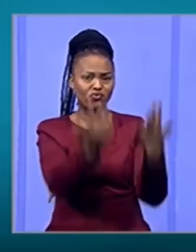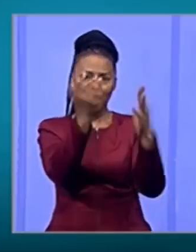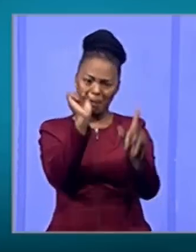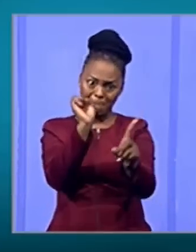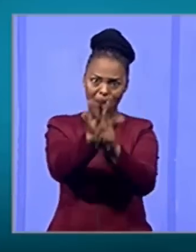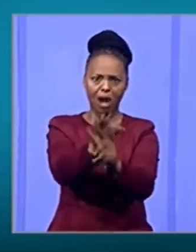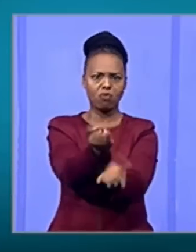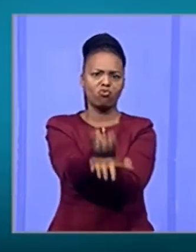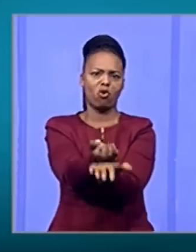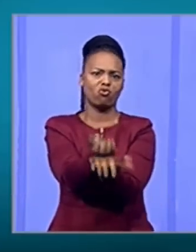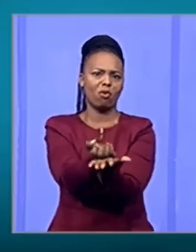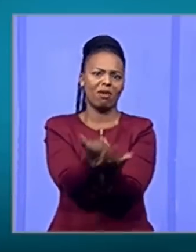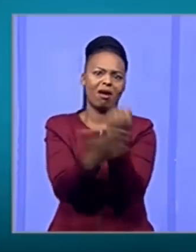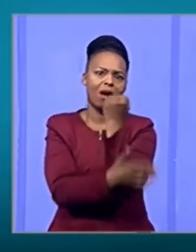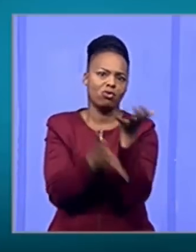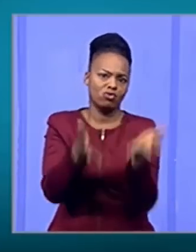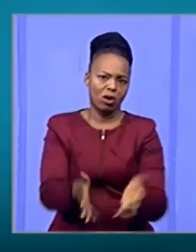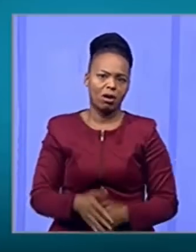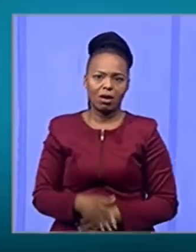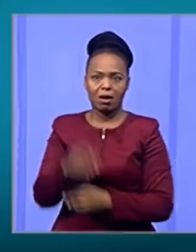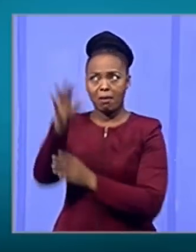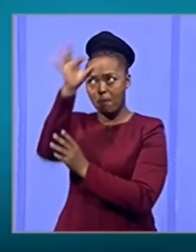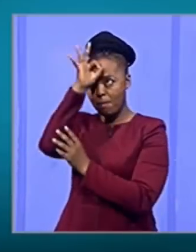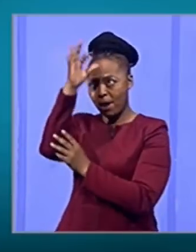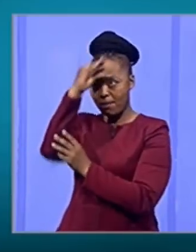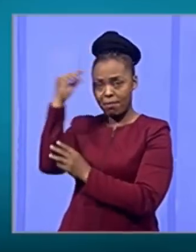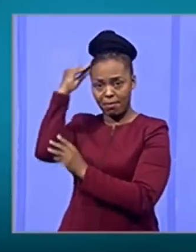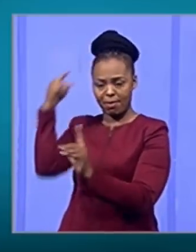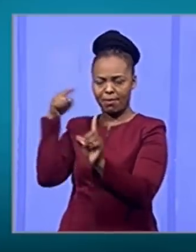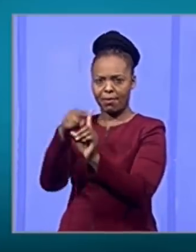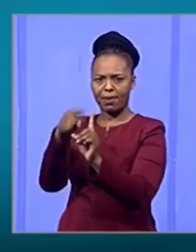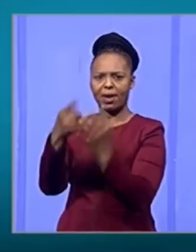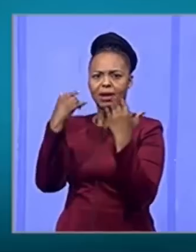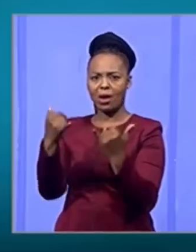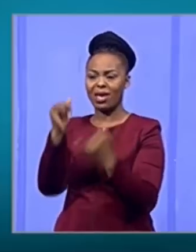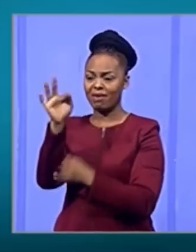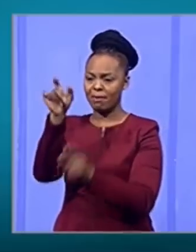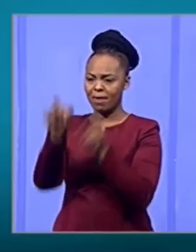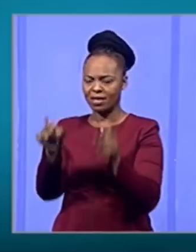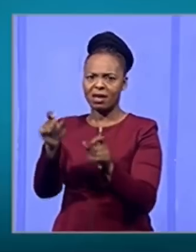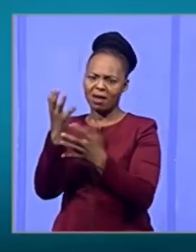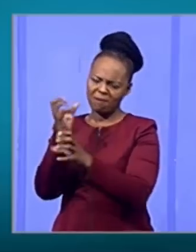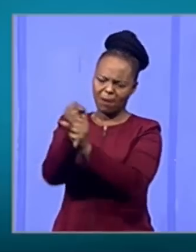ikonomi gampe e re Pegicele a go golele diphepeng mollong.